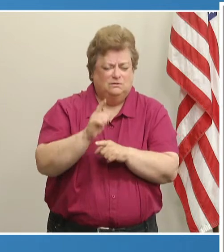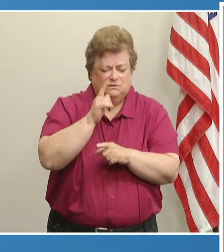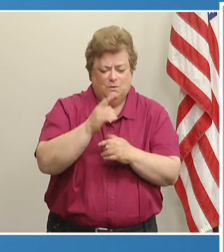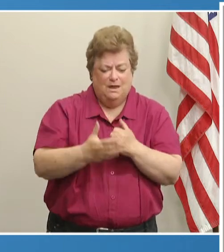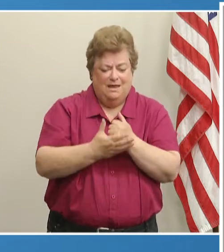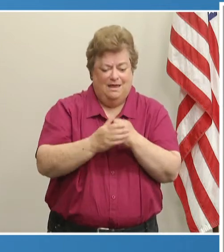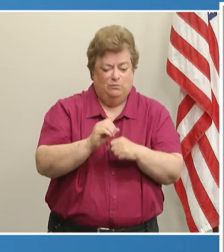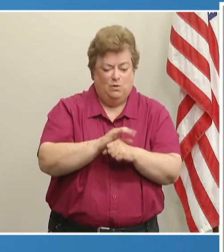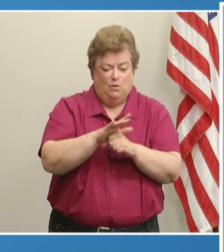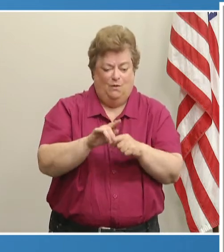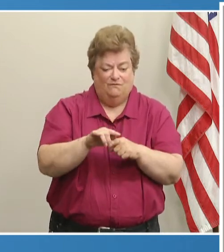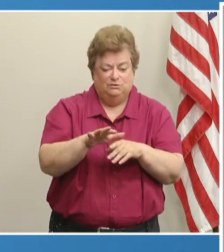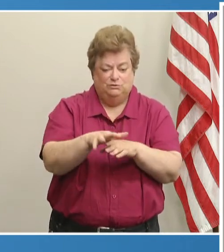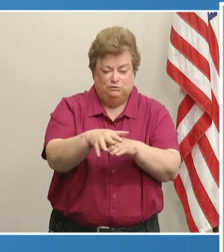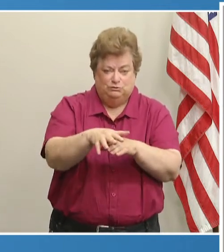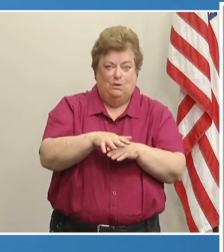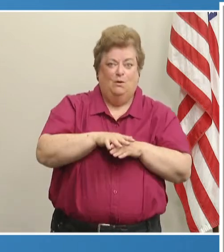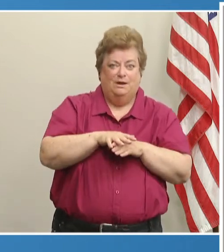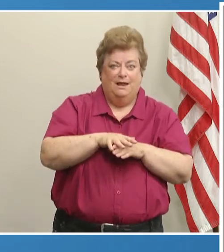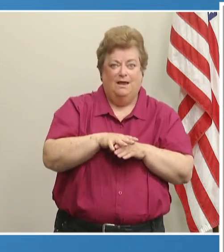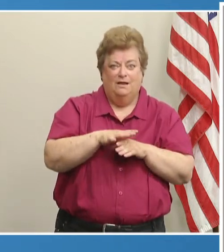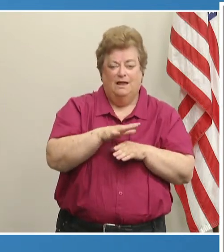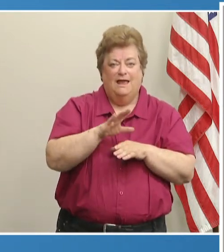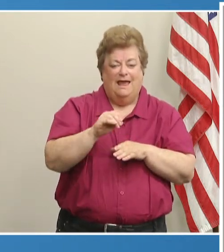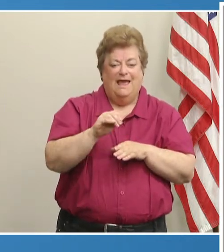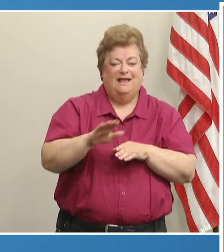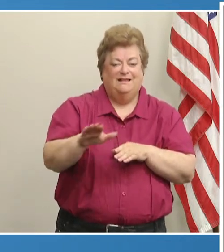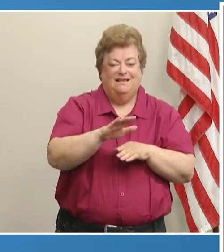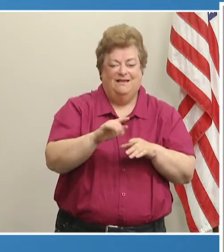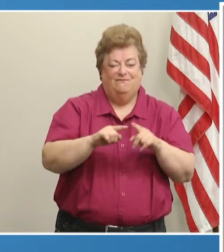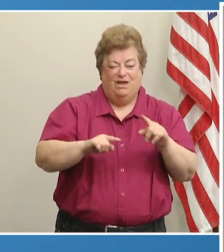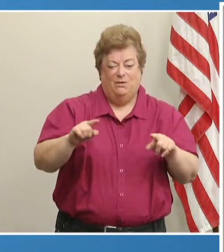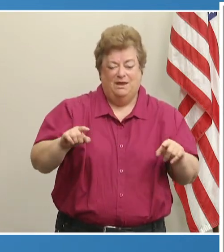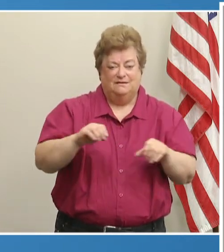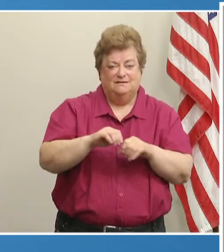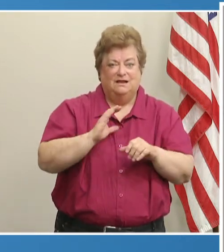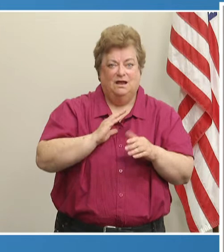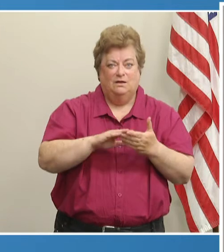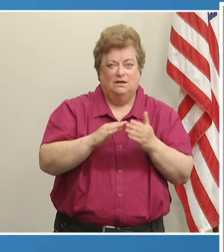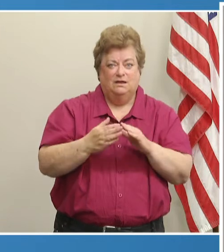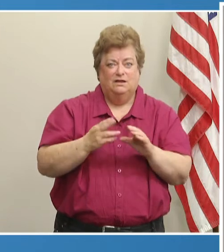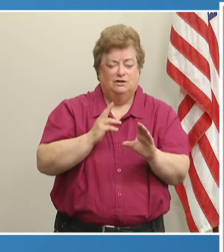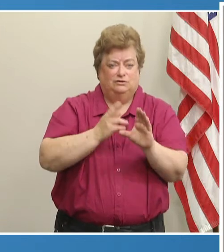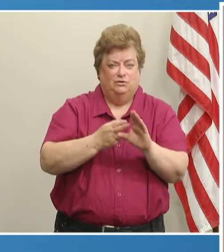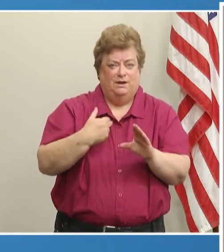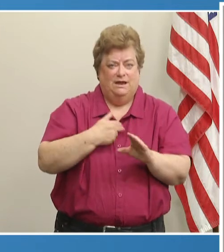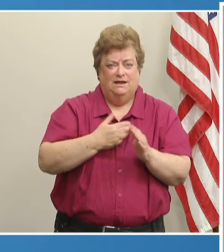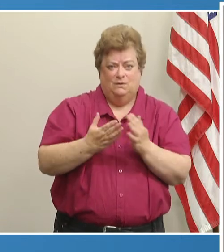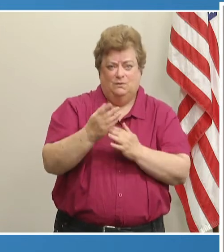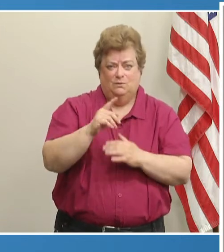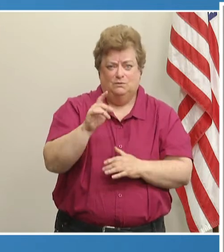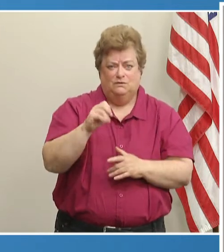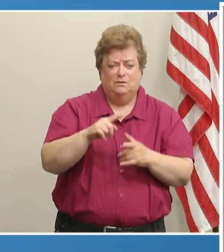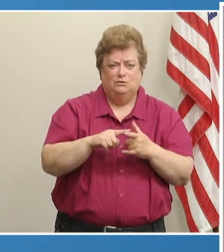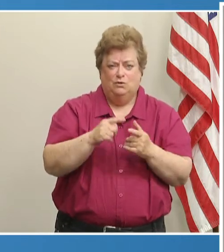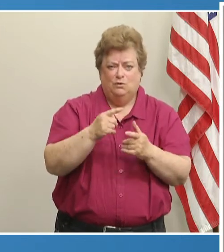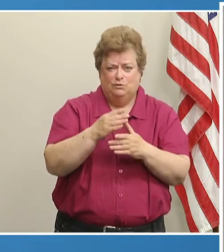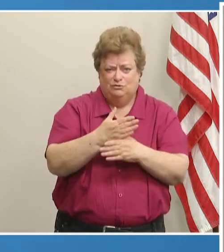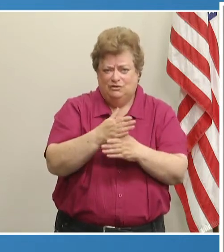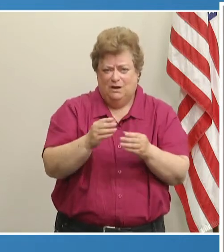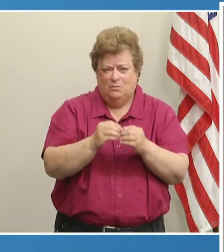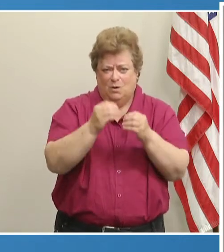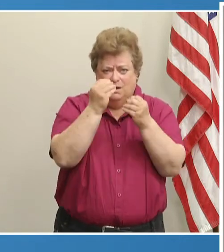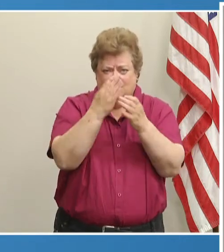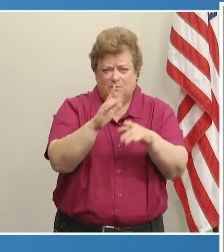of COVID-19 and its variants in our community. Joining us today by Zoom to share further information